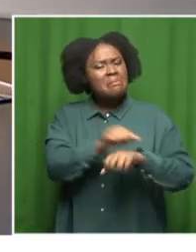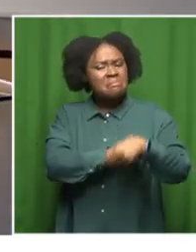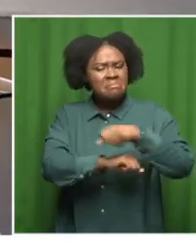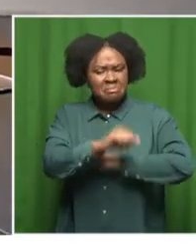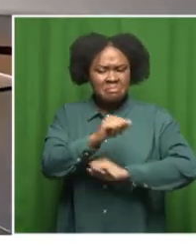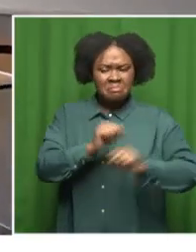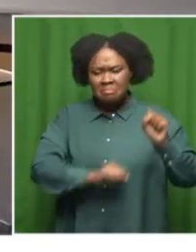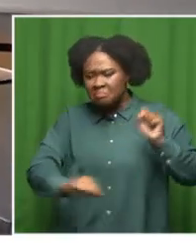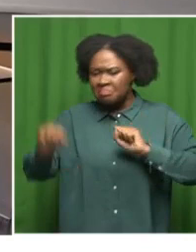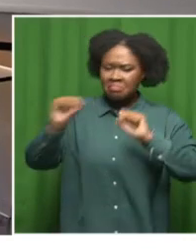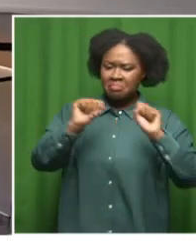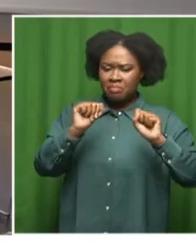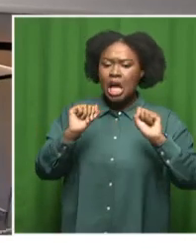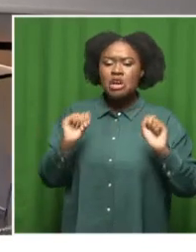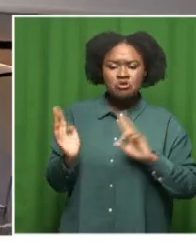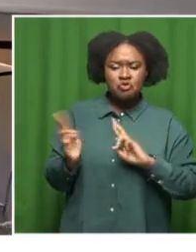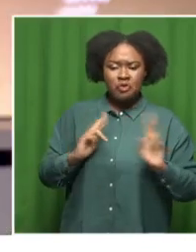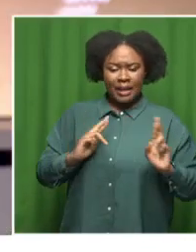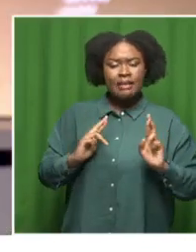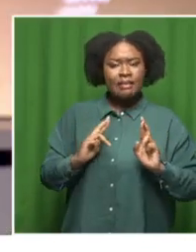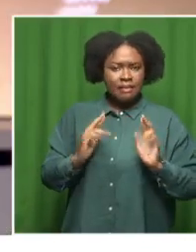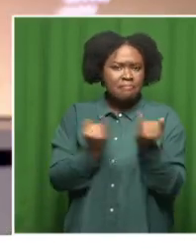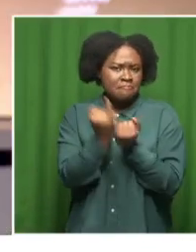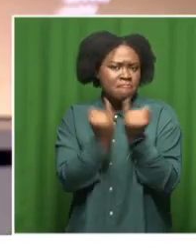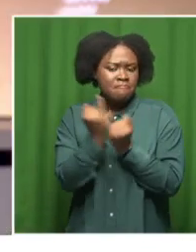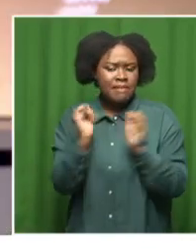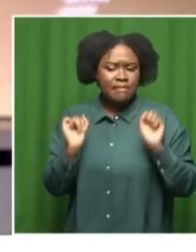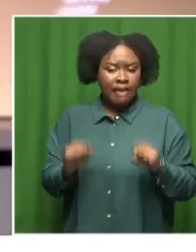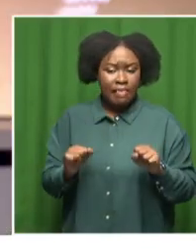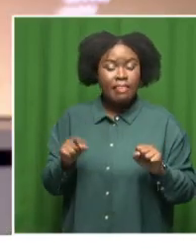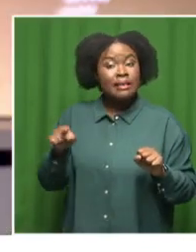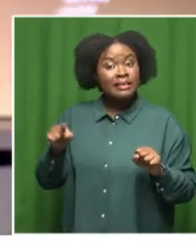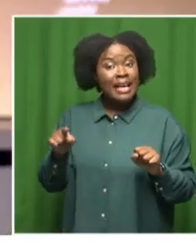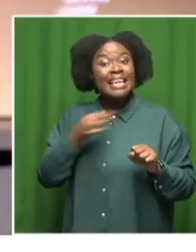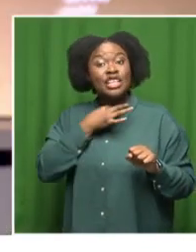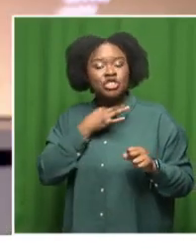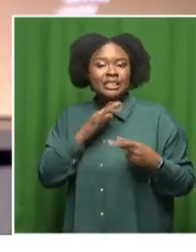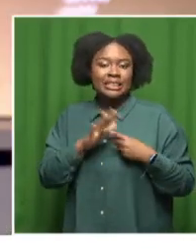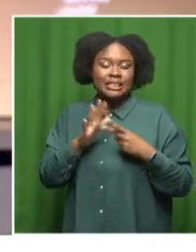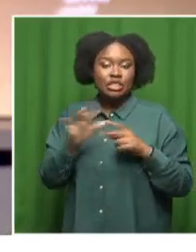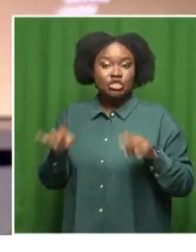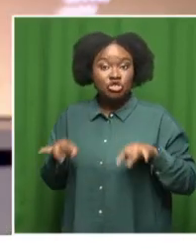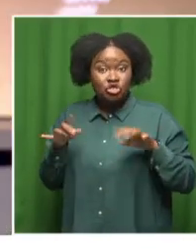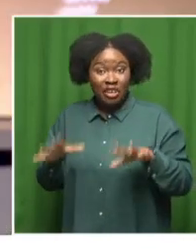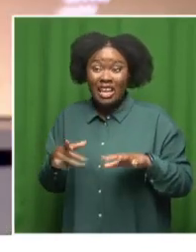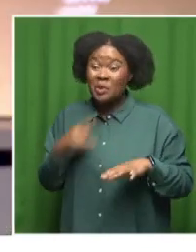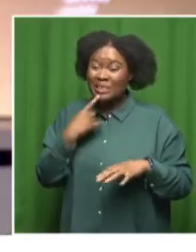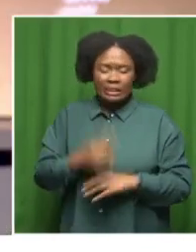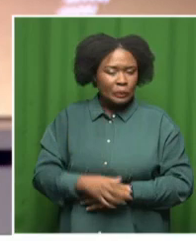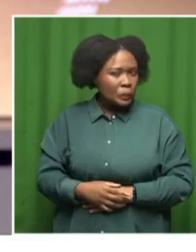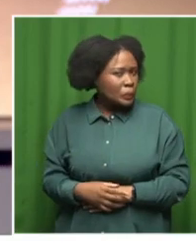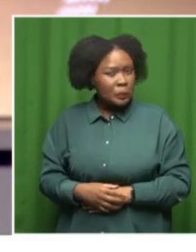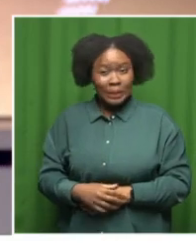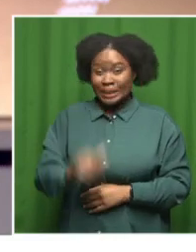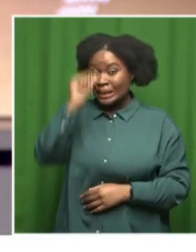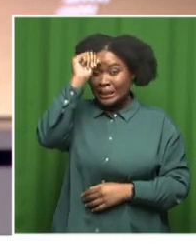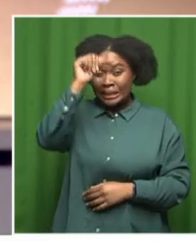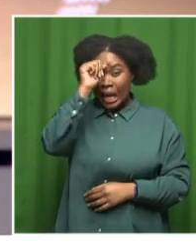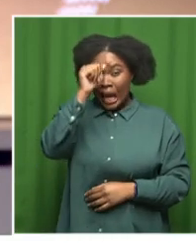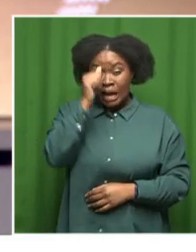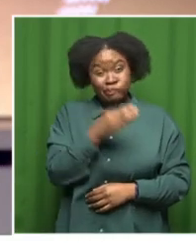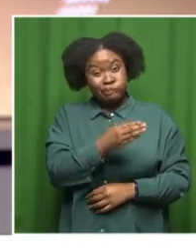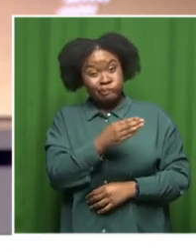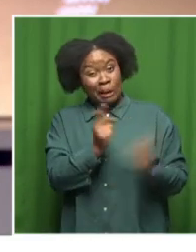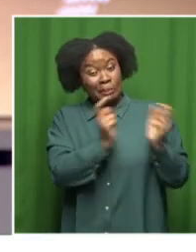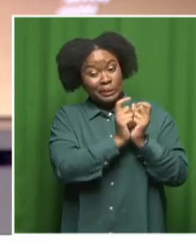to compete. And as I say, even the Australians will tell you, England will tell you, it's difficult to tour India. And so if they've toured